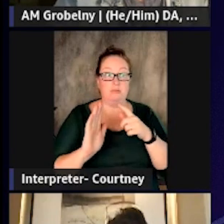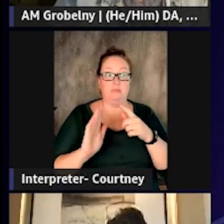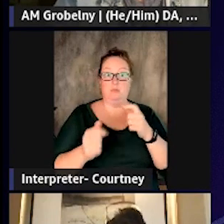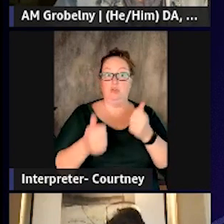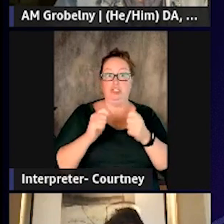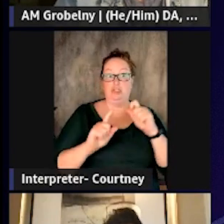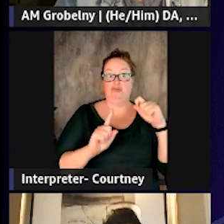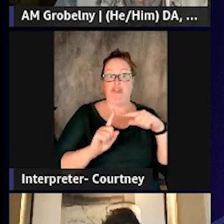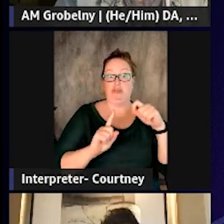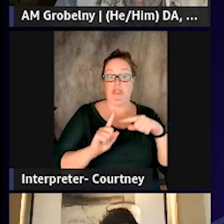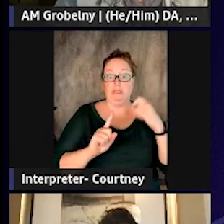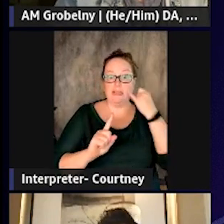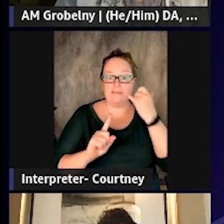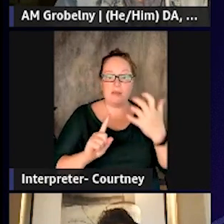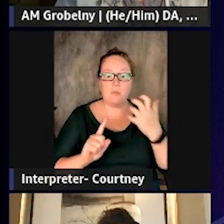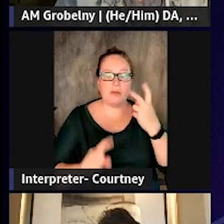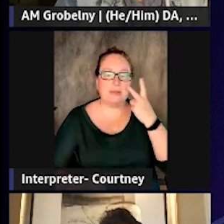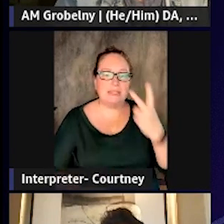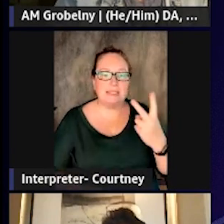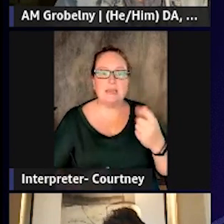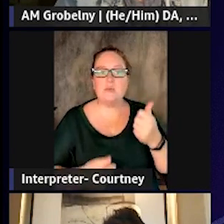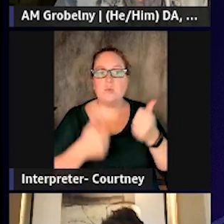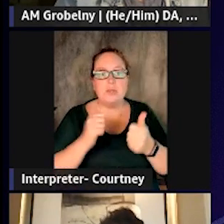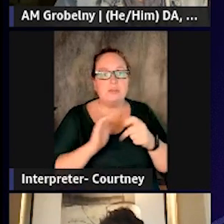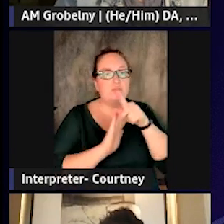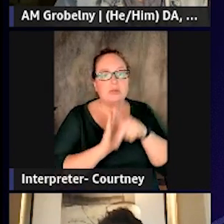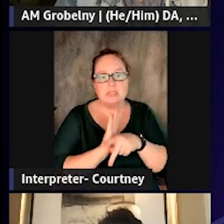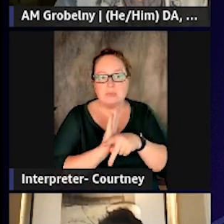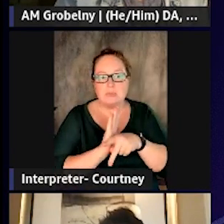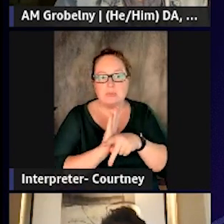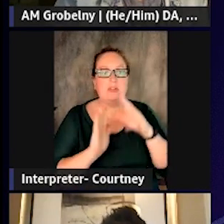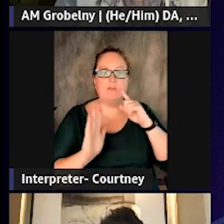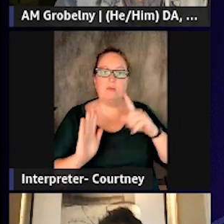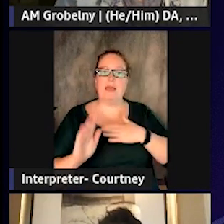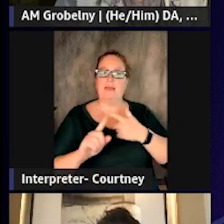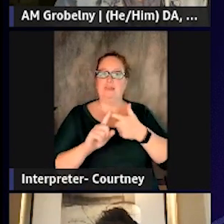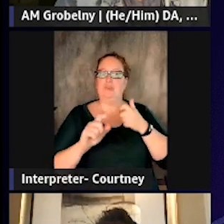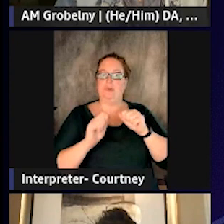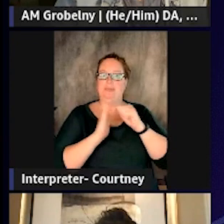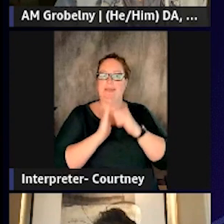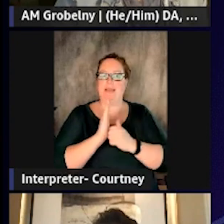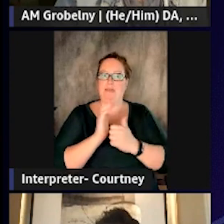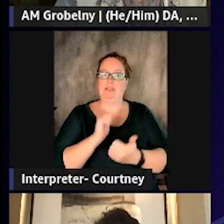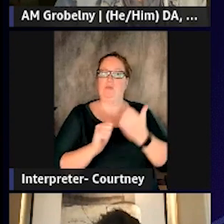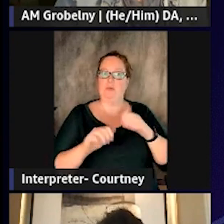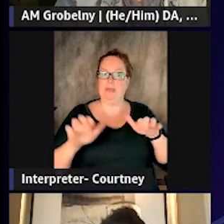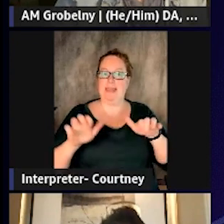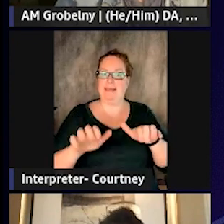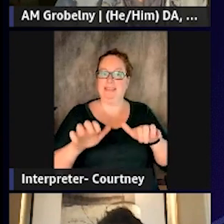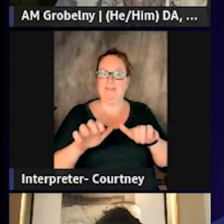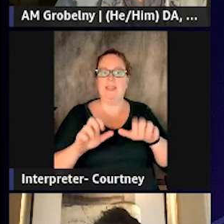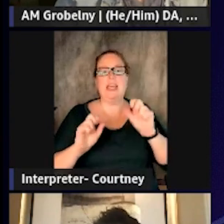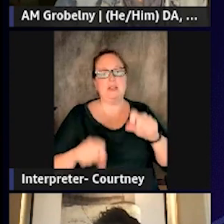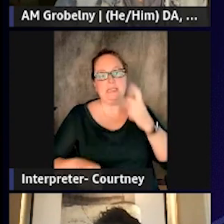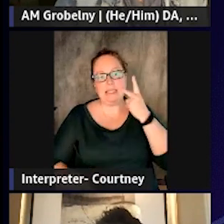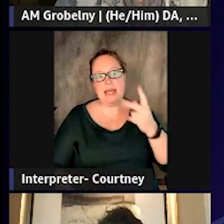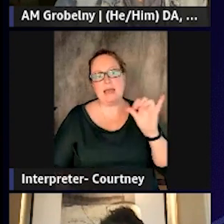wanted to see, what principal in my source accounts is most active, I could see that as well.